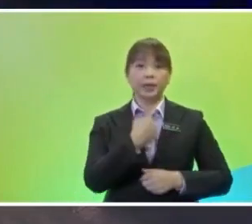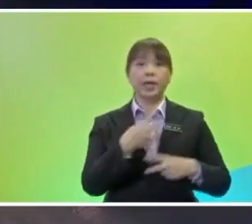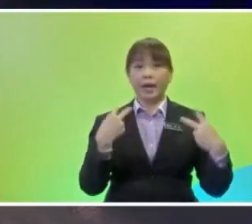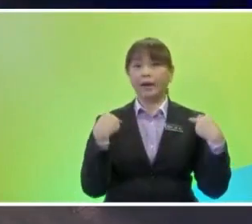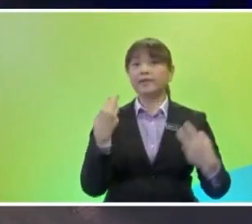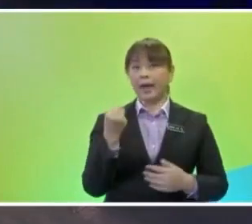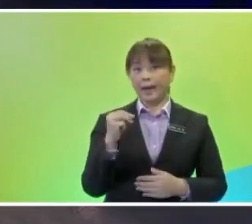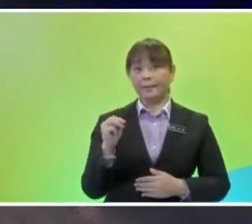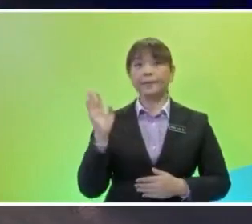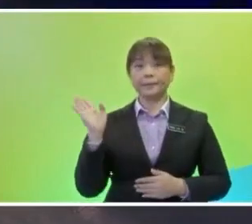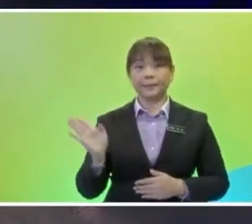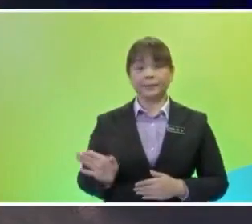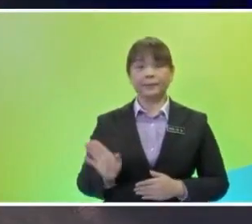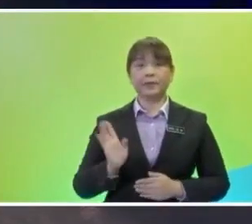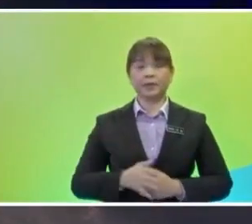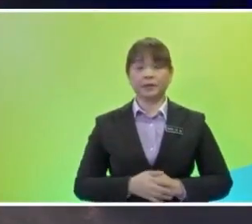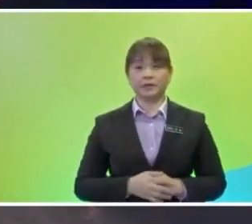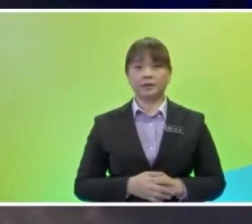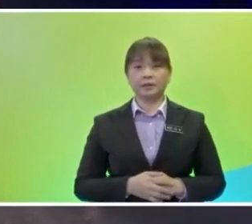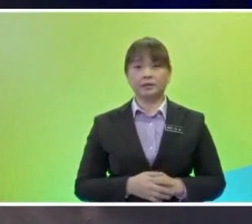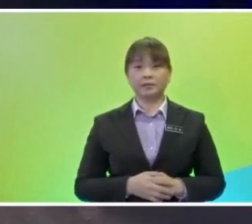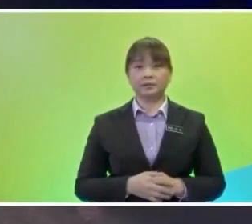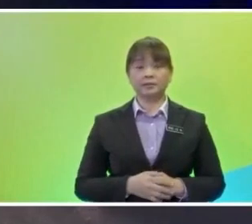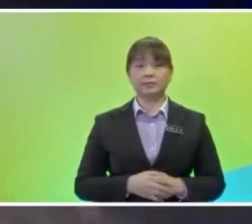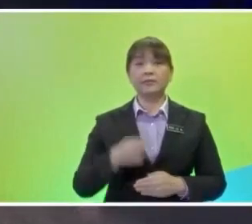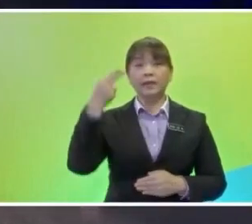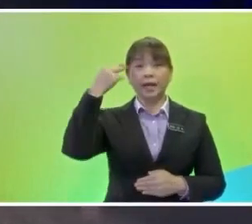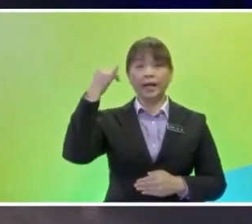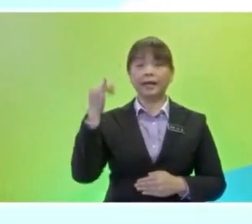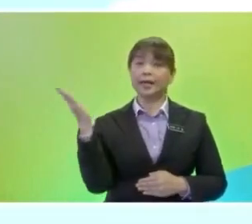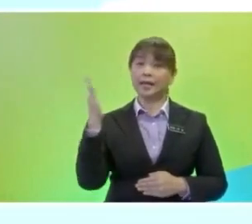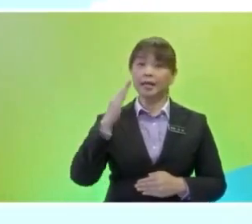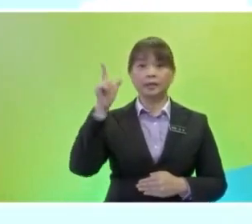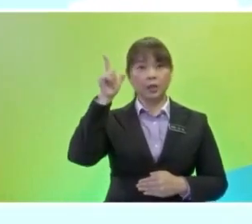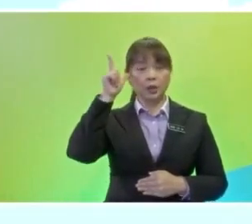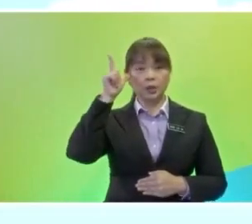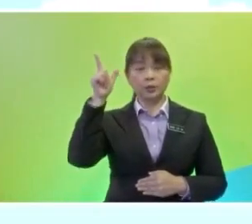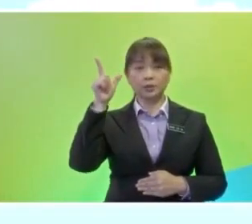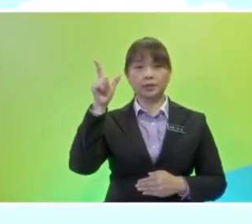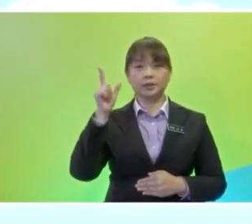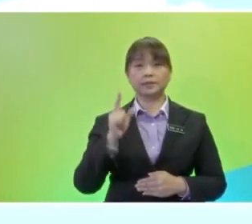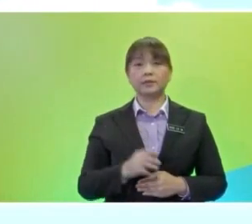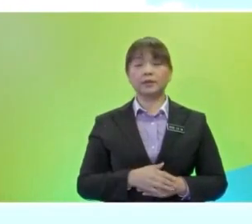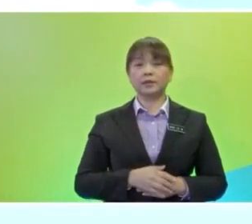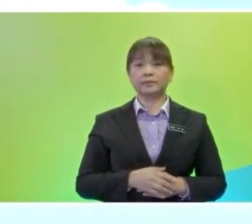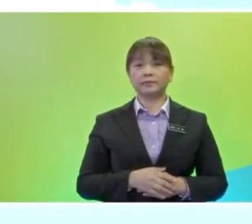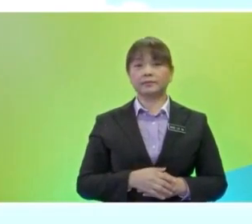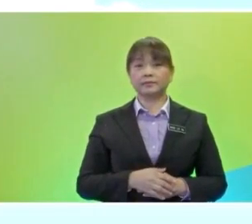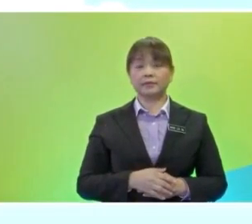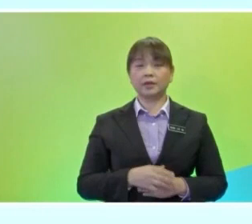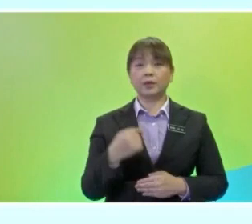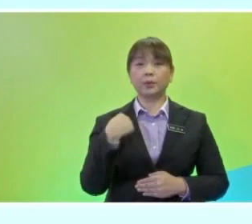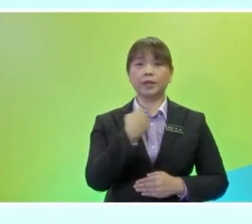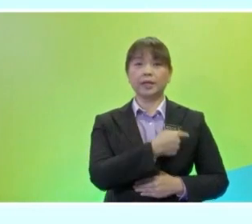teacher, please introduce them one by one. Okay, mm-hmm. Hi. So let's look at our... Let me introduce our first pupil. All right. We have